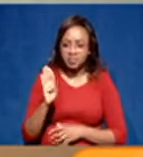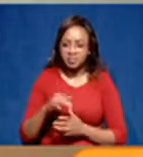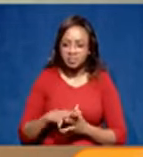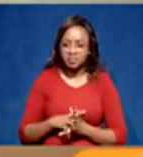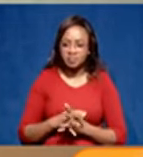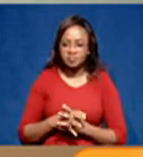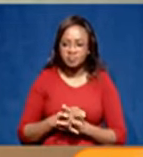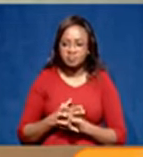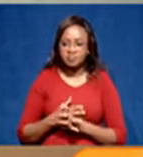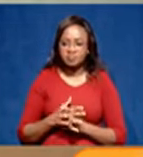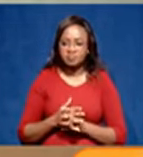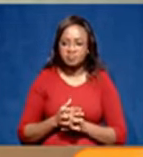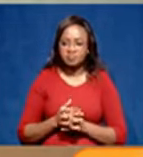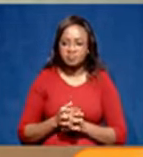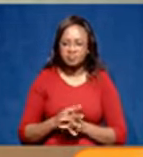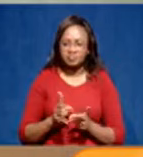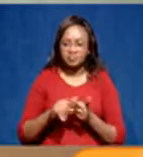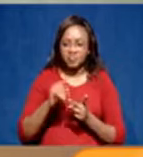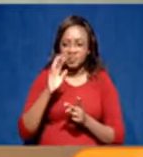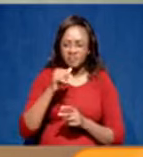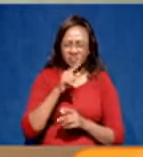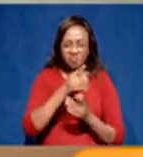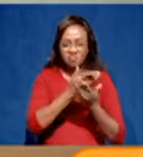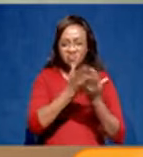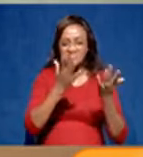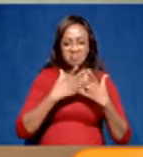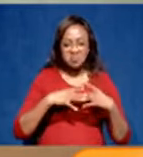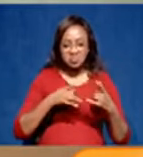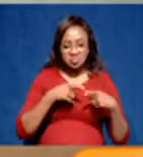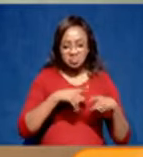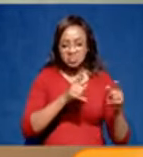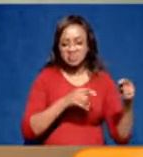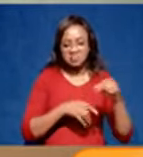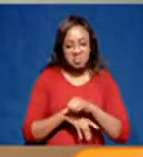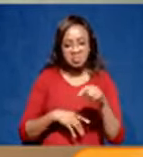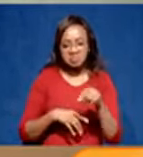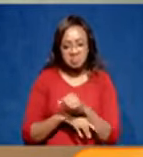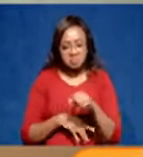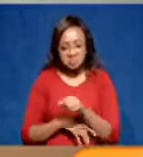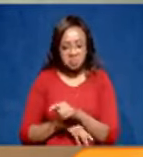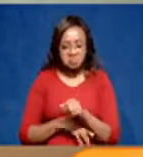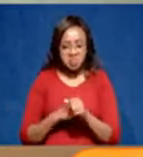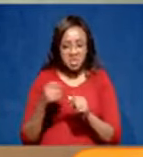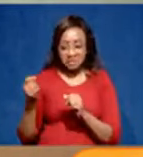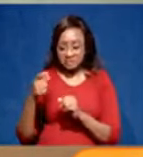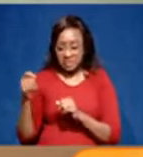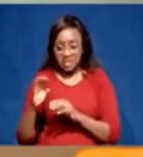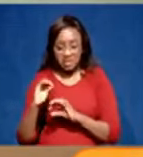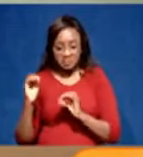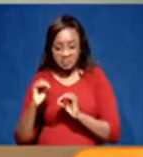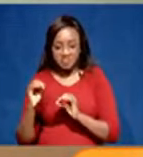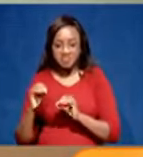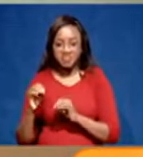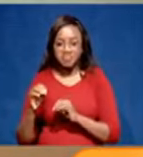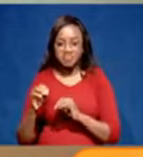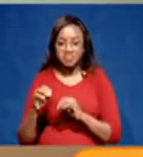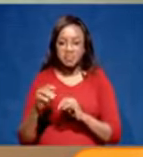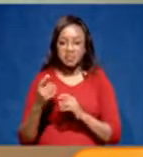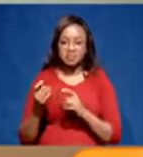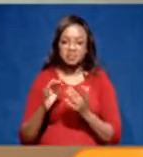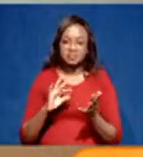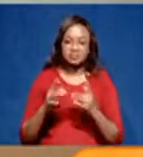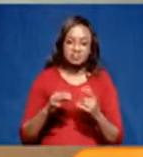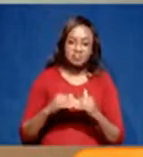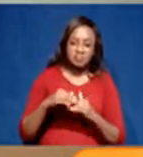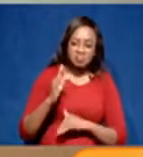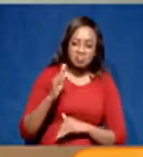From the informal, it is haphazard. Many months you collect very little, other months